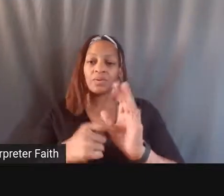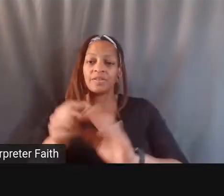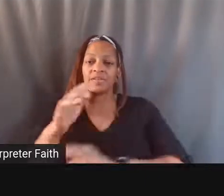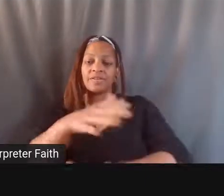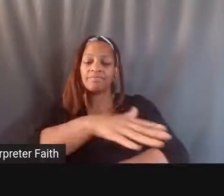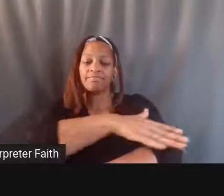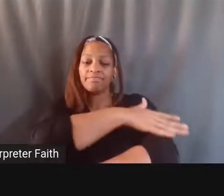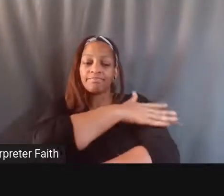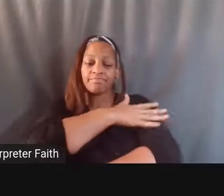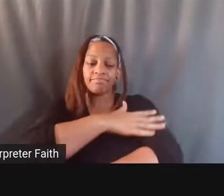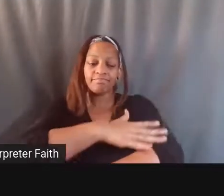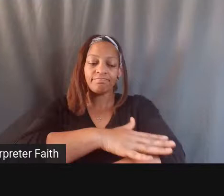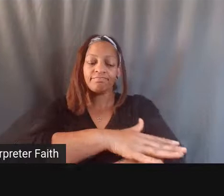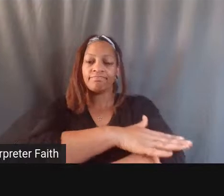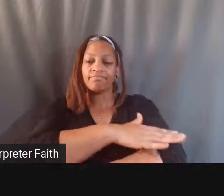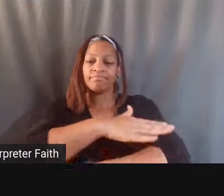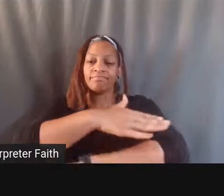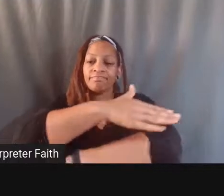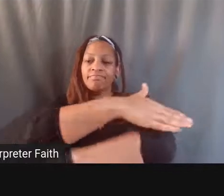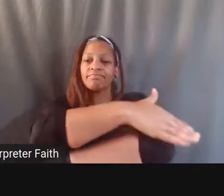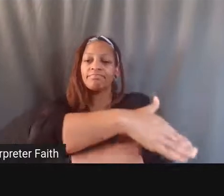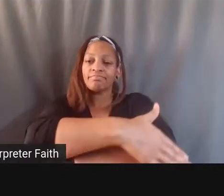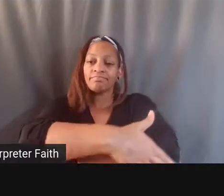your elbows,